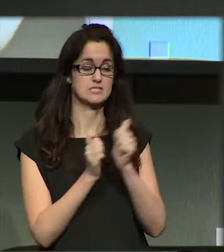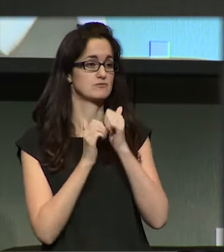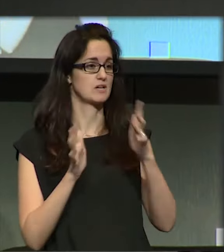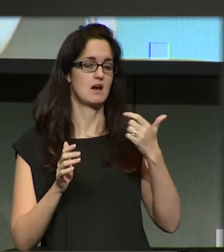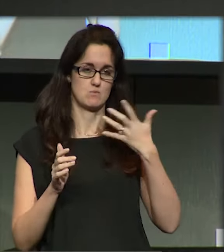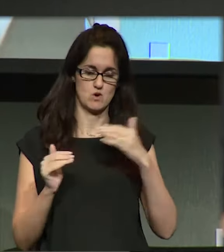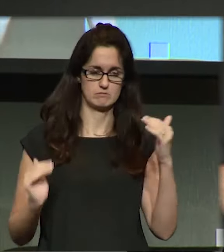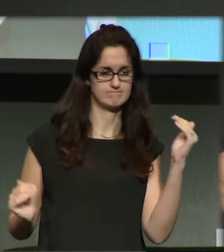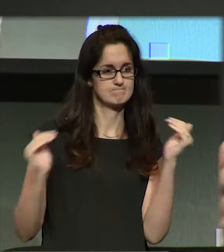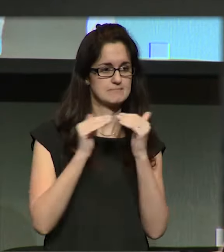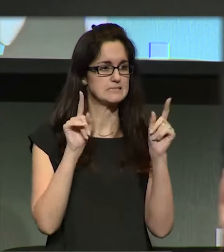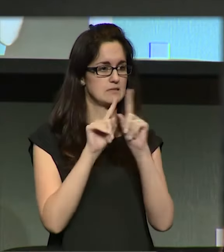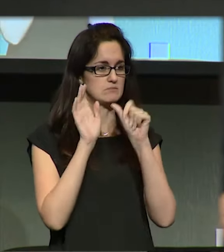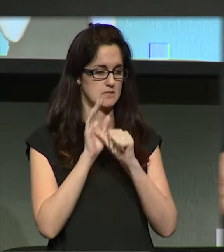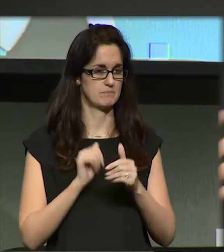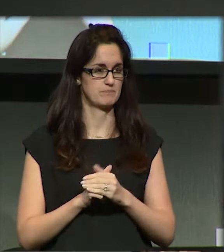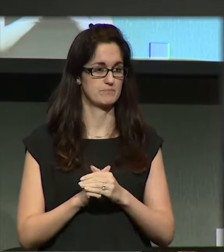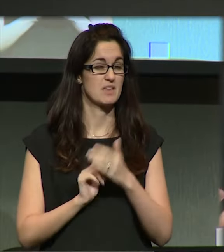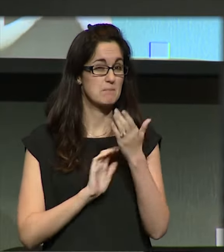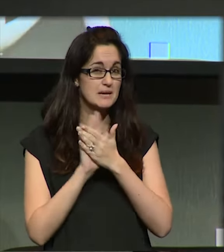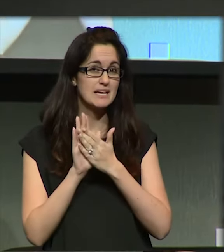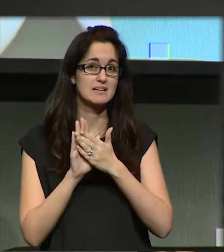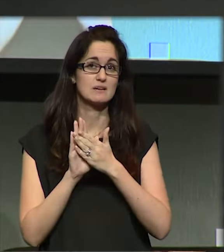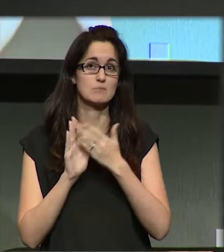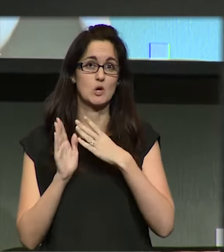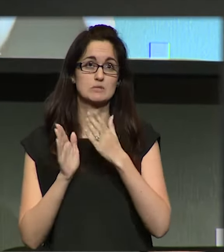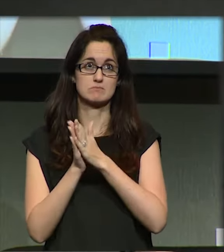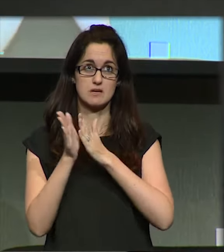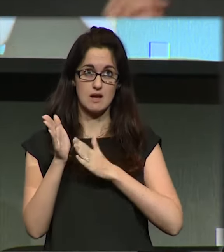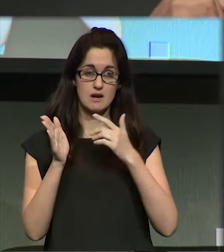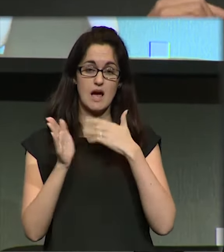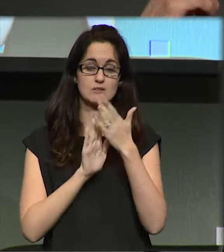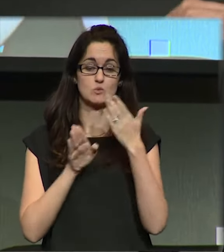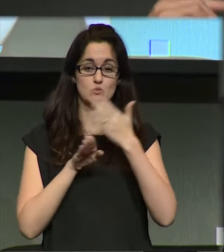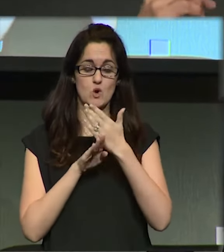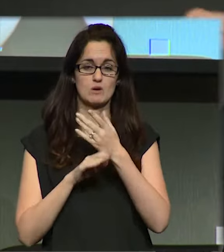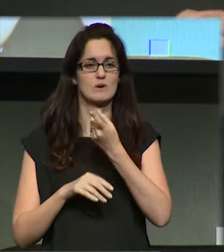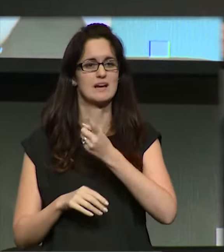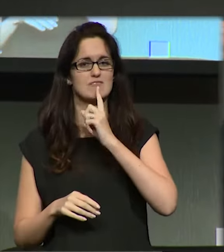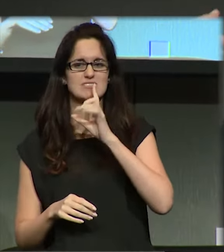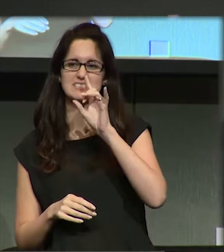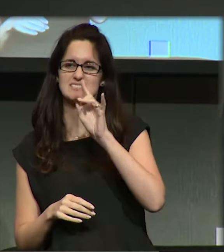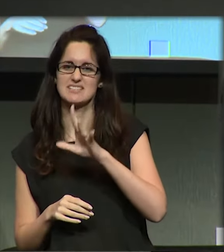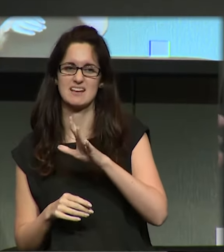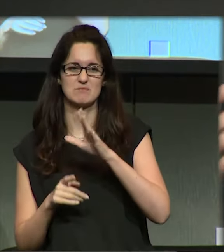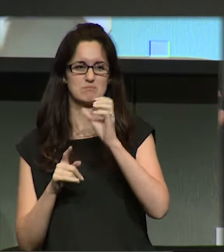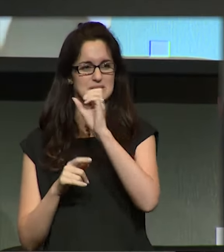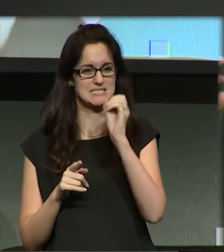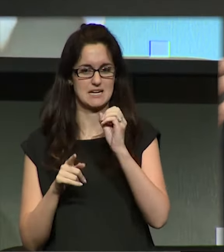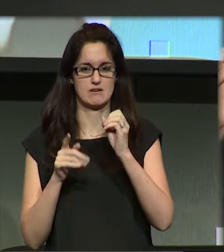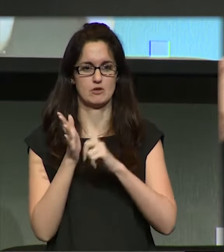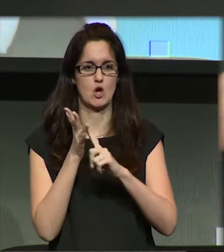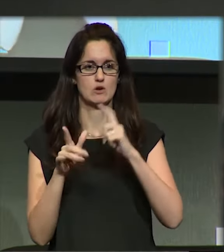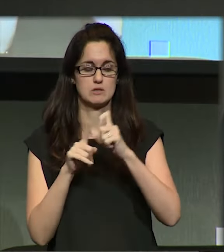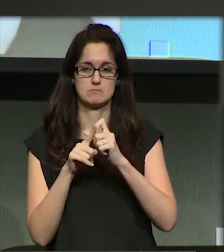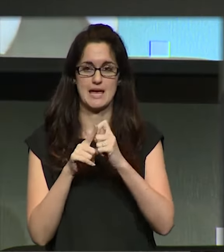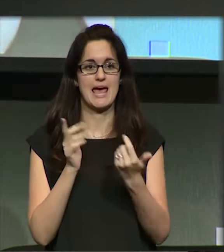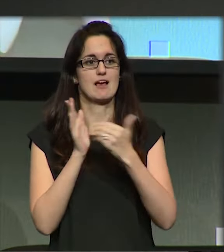2 years, I was going to have to work 110, 120% workload to catch up on the work that I hadn't done previously. Does that make